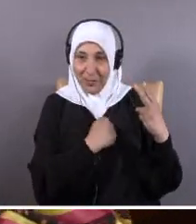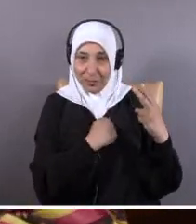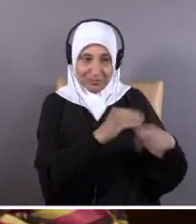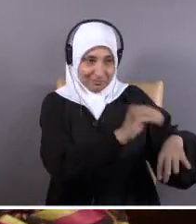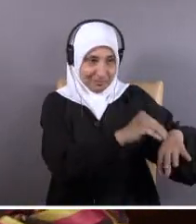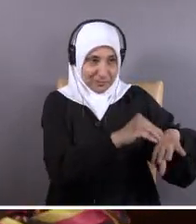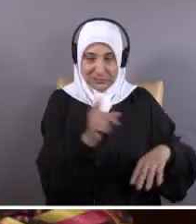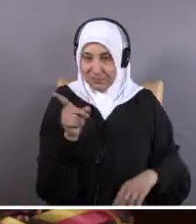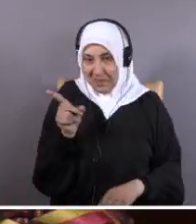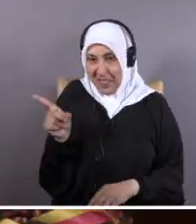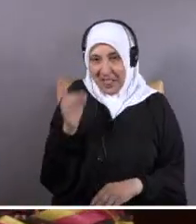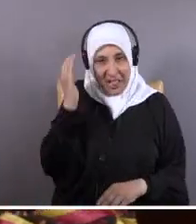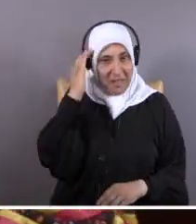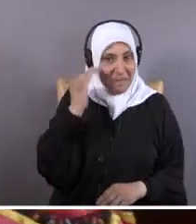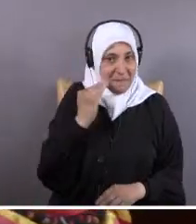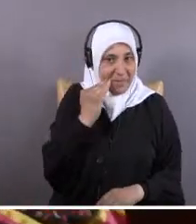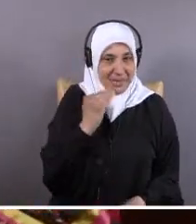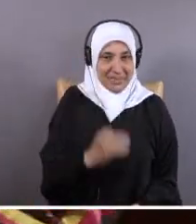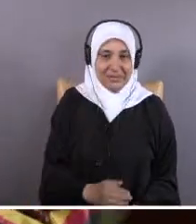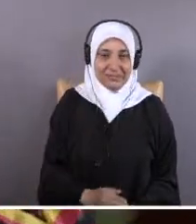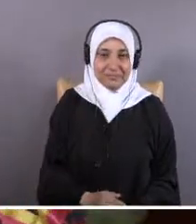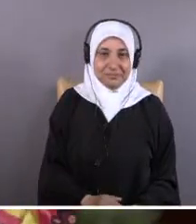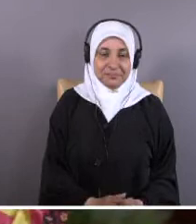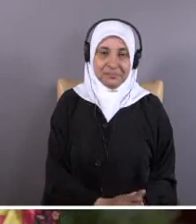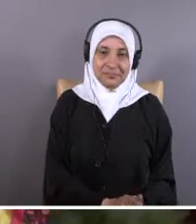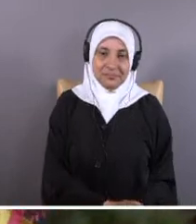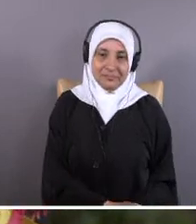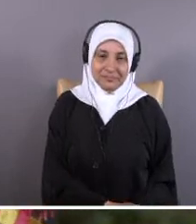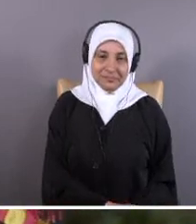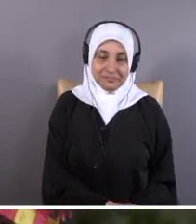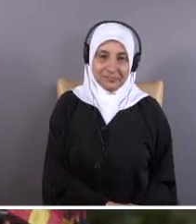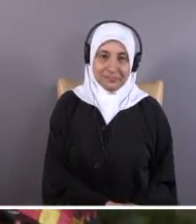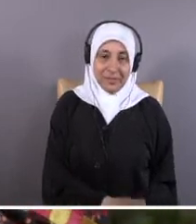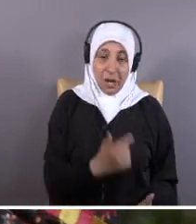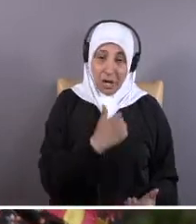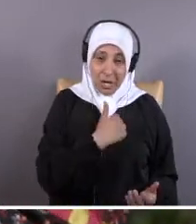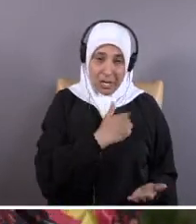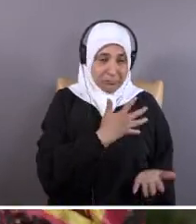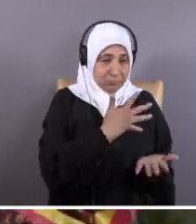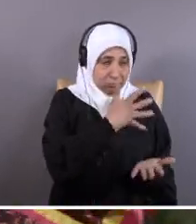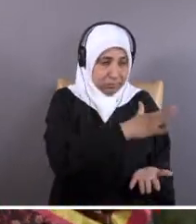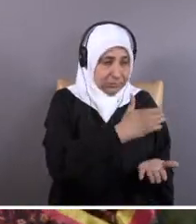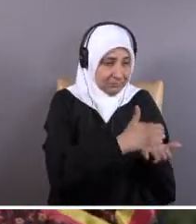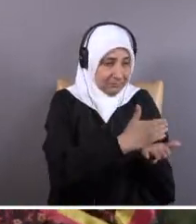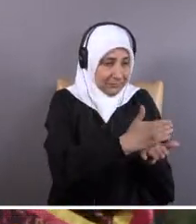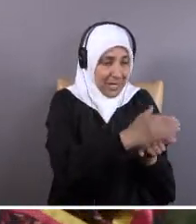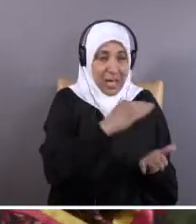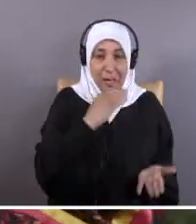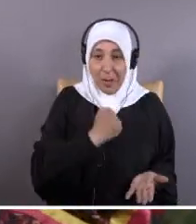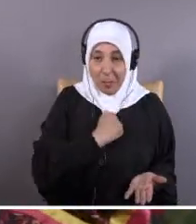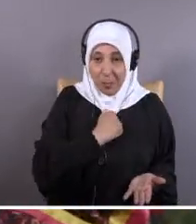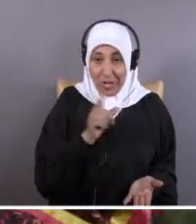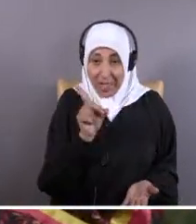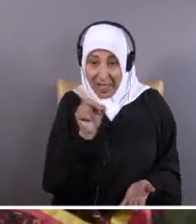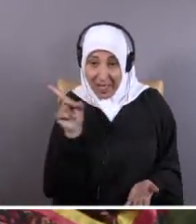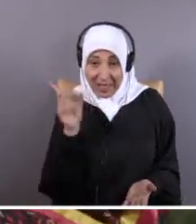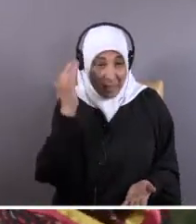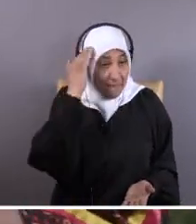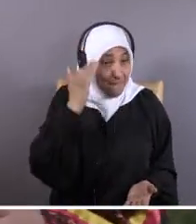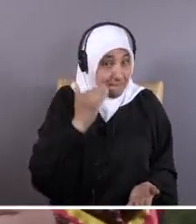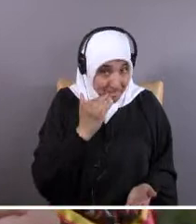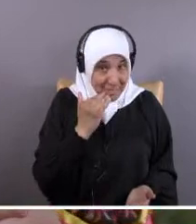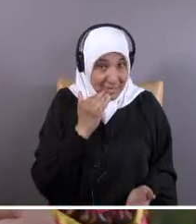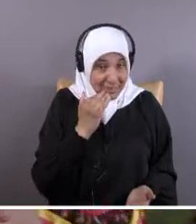Now, this was to tell my father, this woman